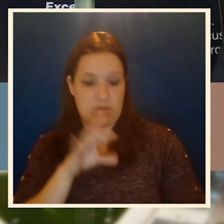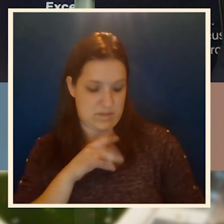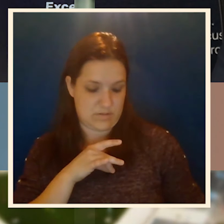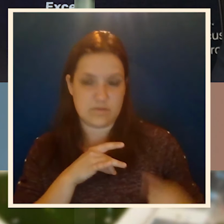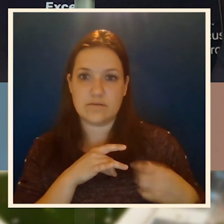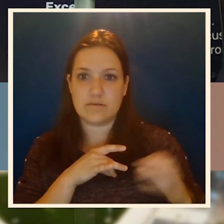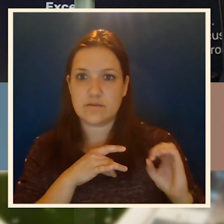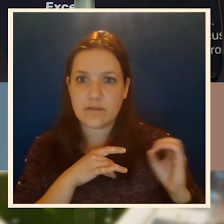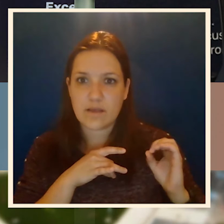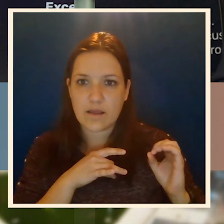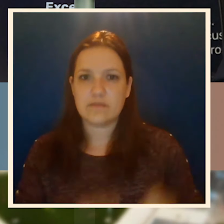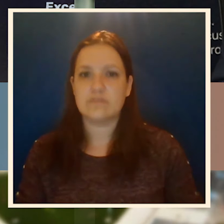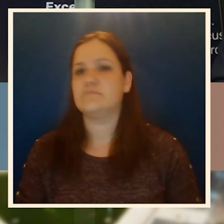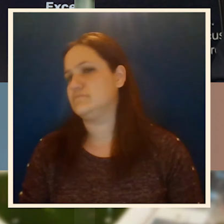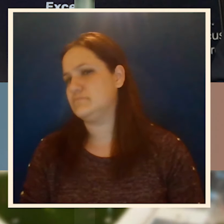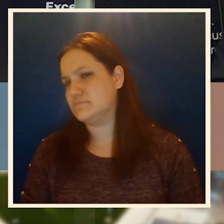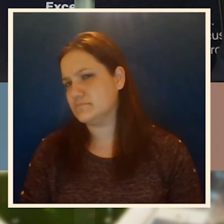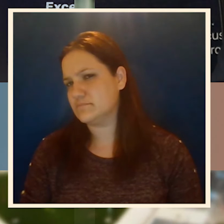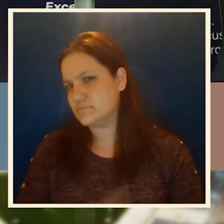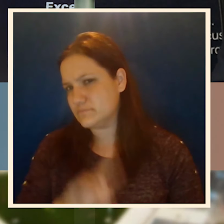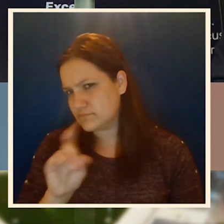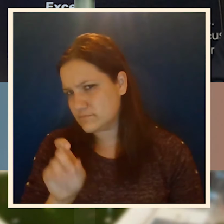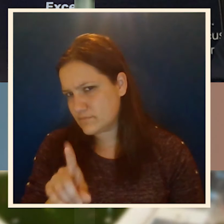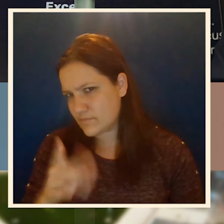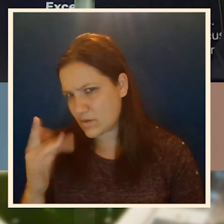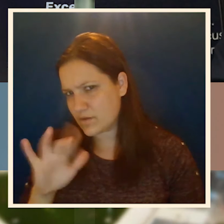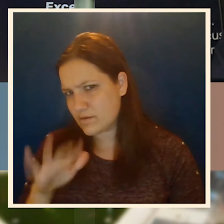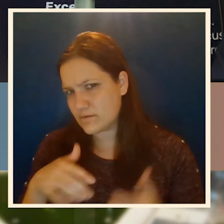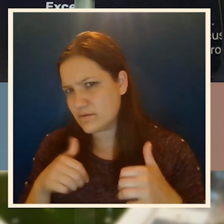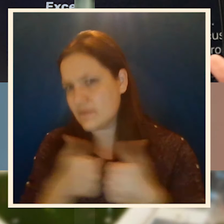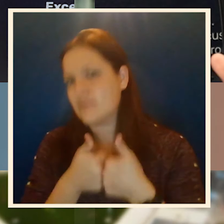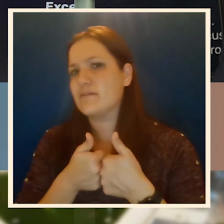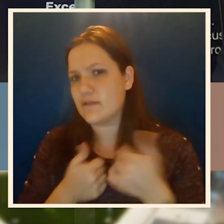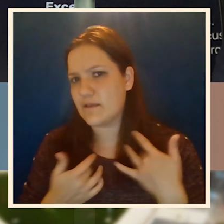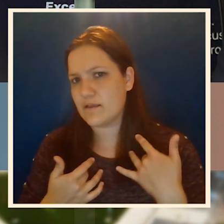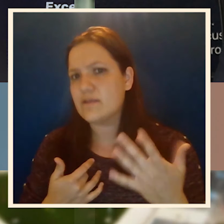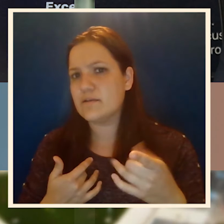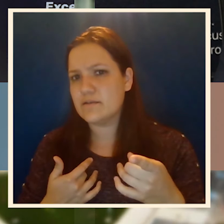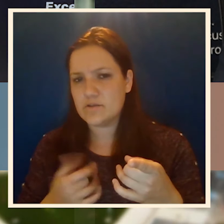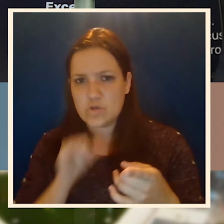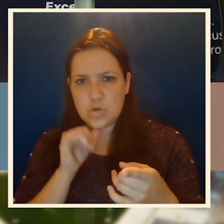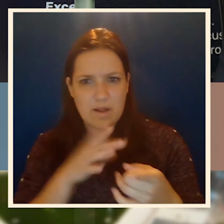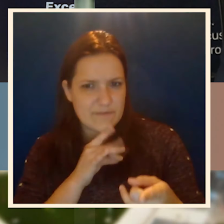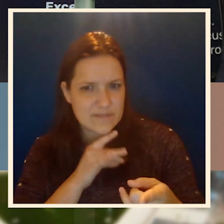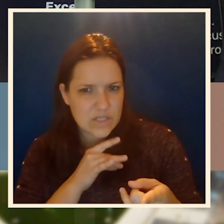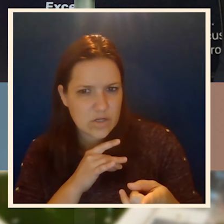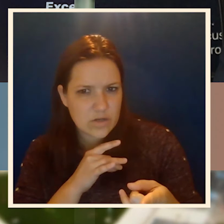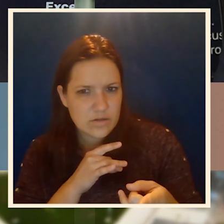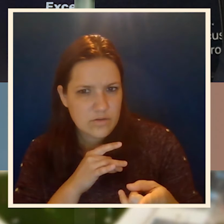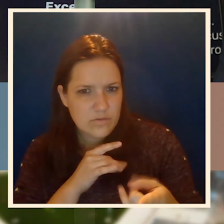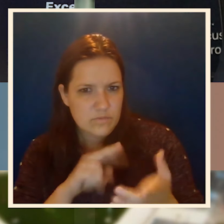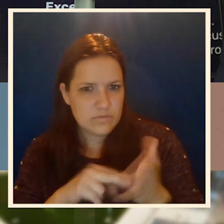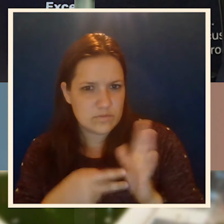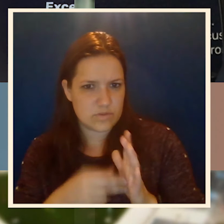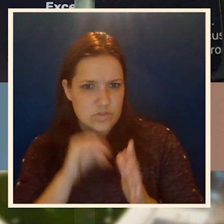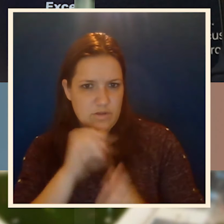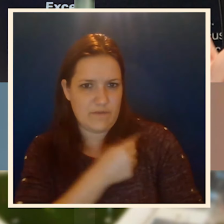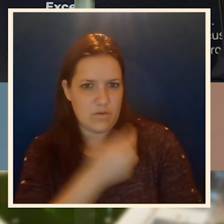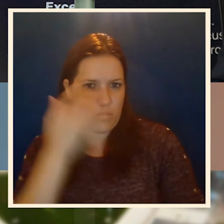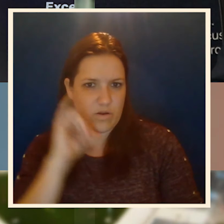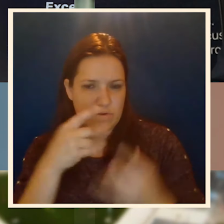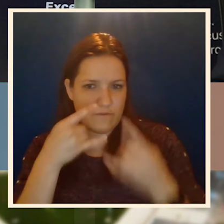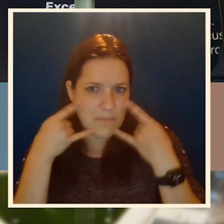sticker, we kind of want to ask why. We want to challenge them mm-hmm. to say, hey, you don't have the sticker, which indicates you're unvaccinated.